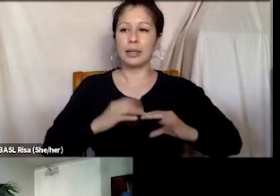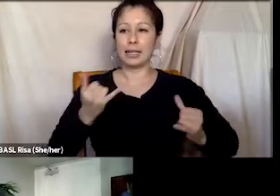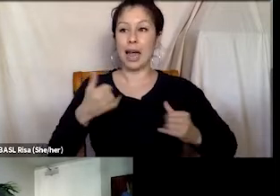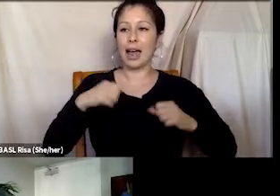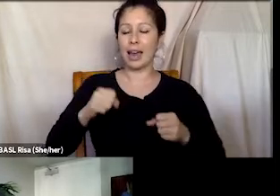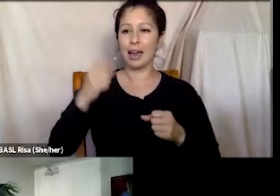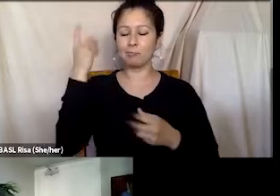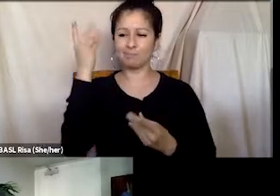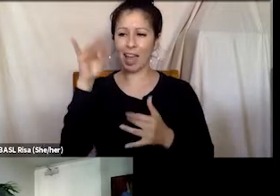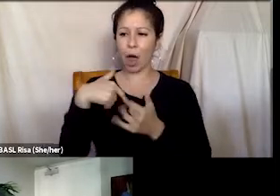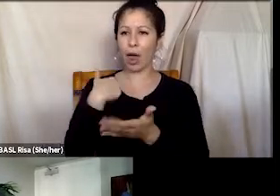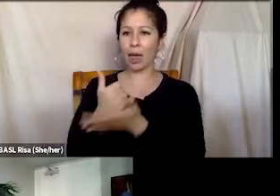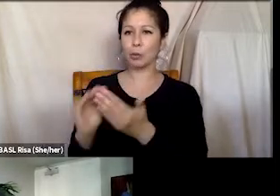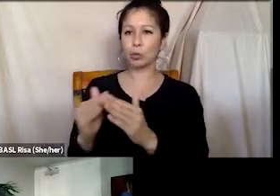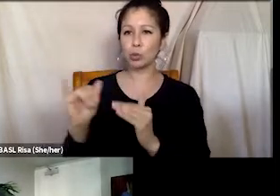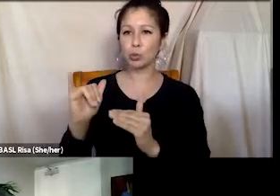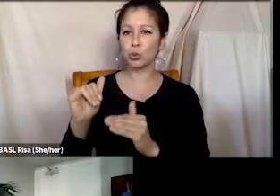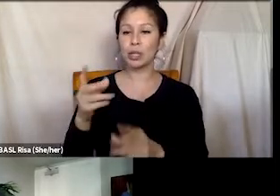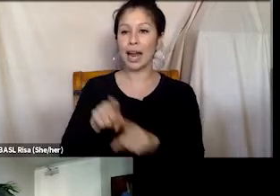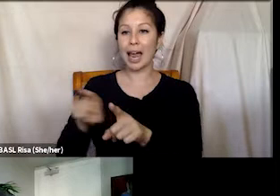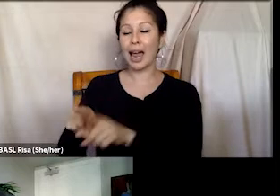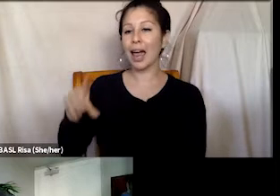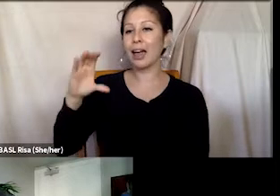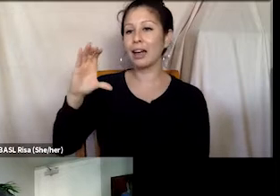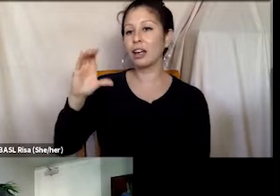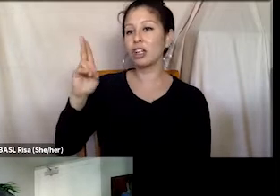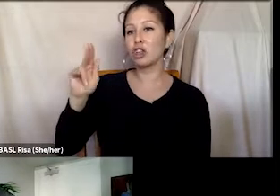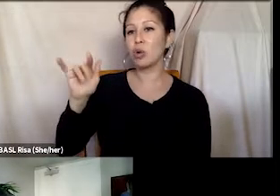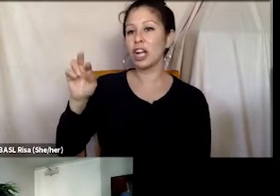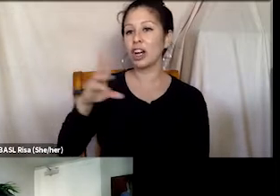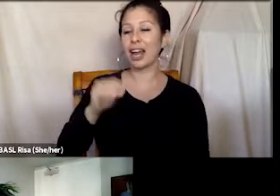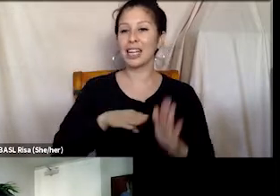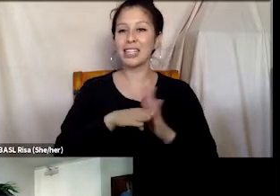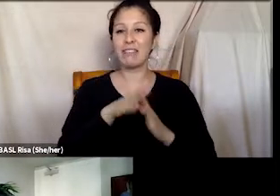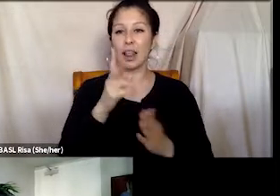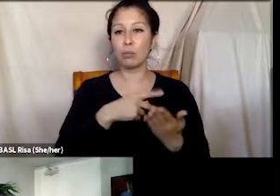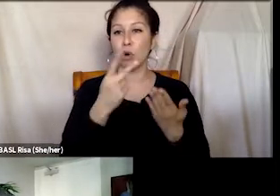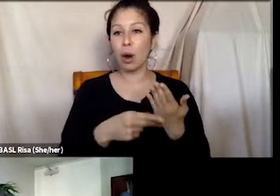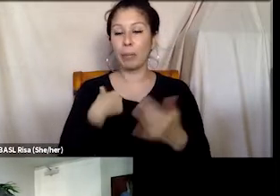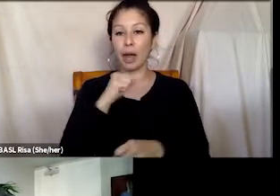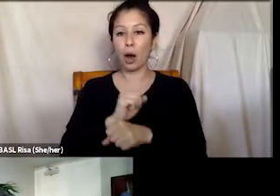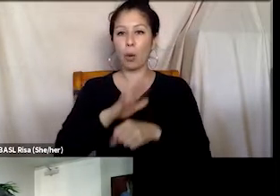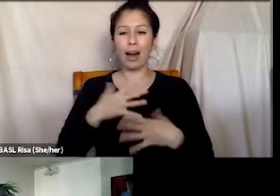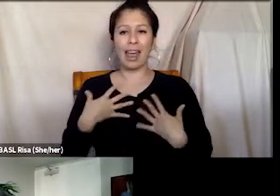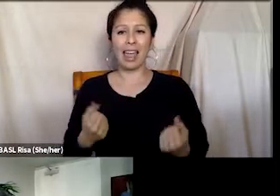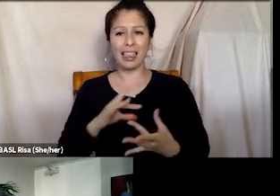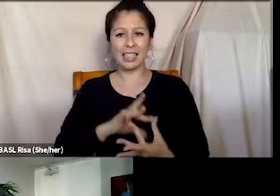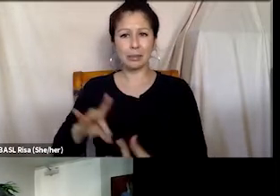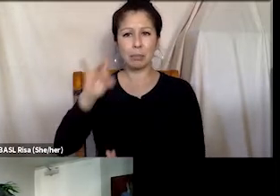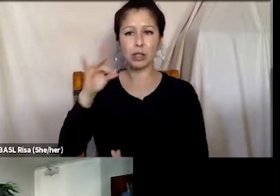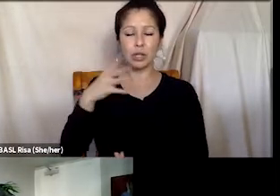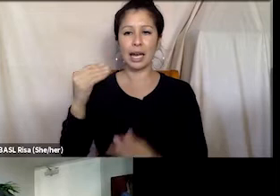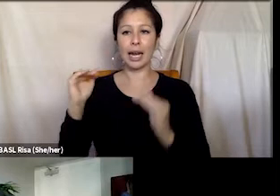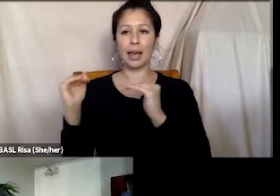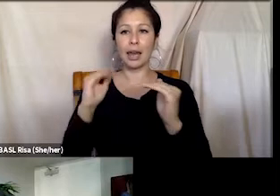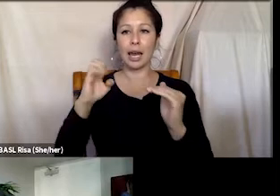community as a curator and developing programs, and I'm working on healing, spirituality, and